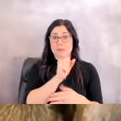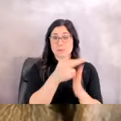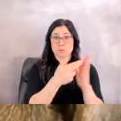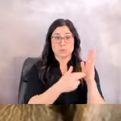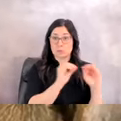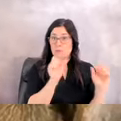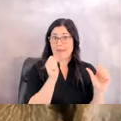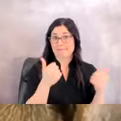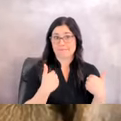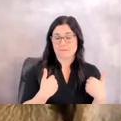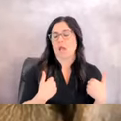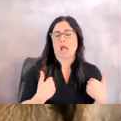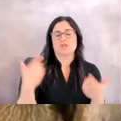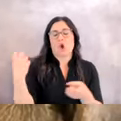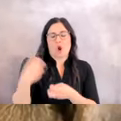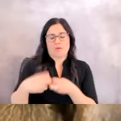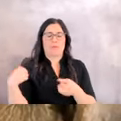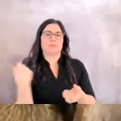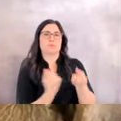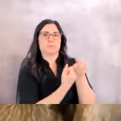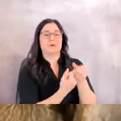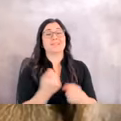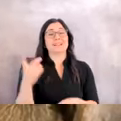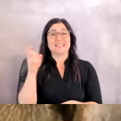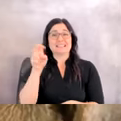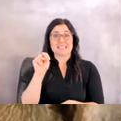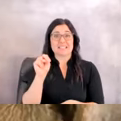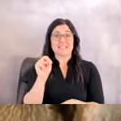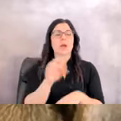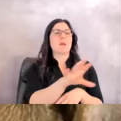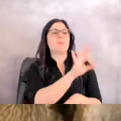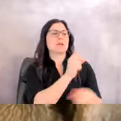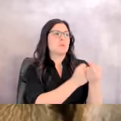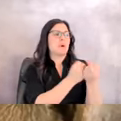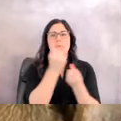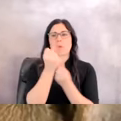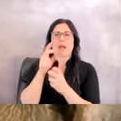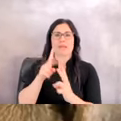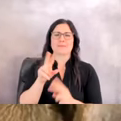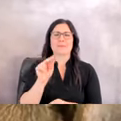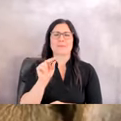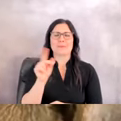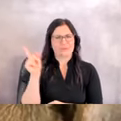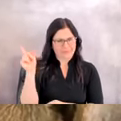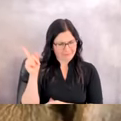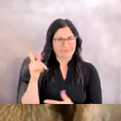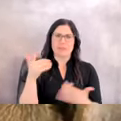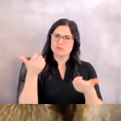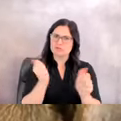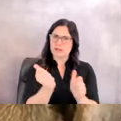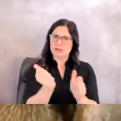up. And deans don't pick sides. Deans just are trying to help resolve the